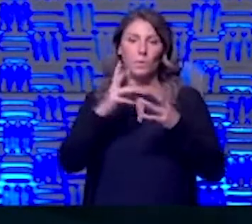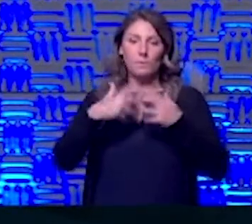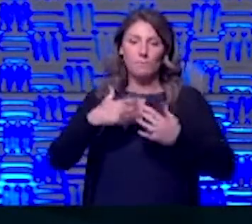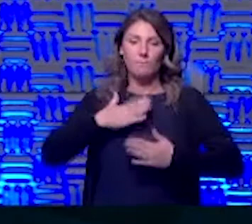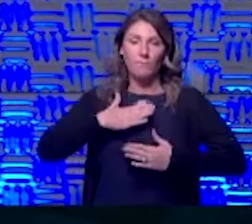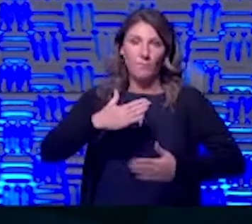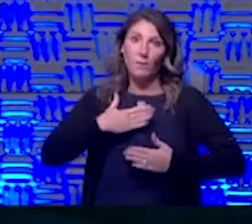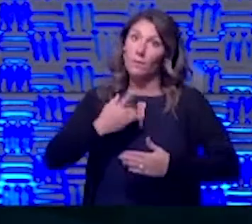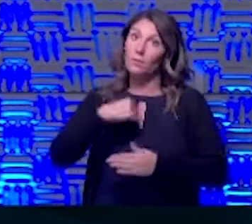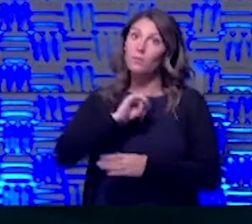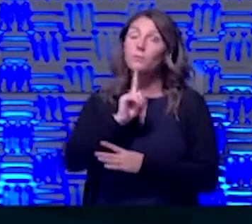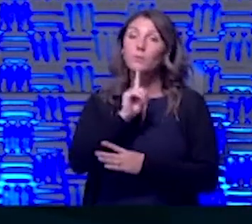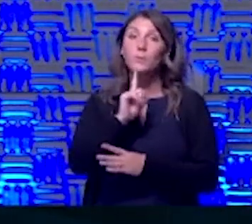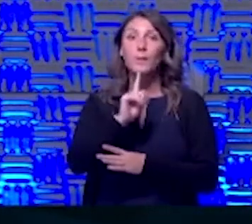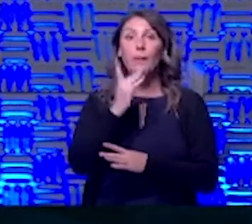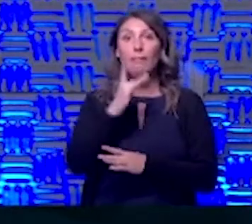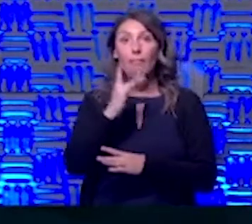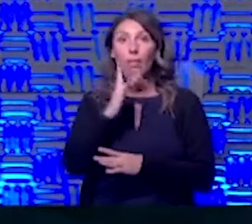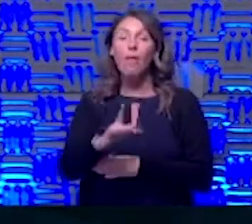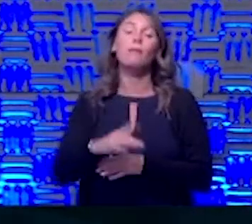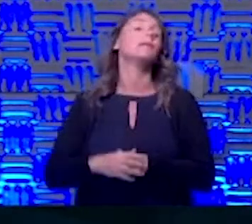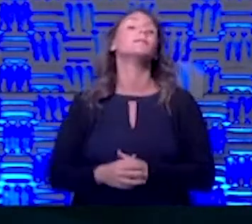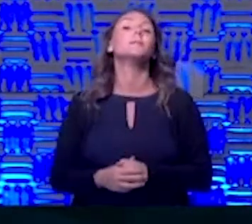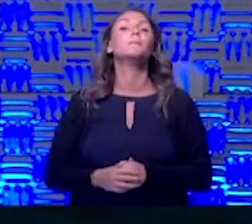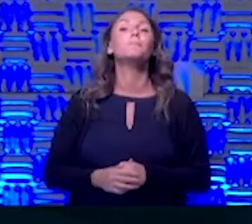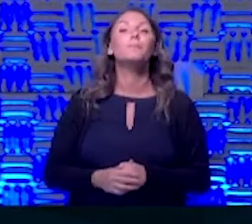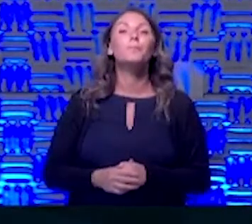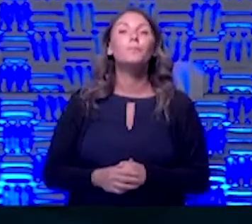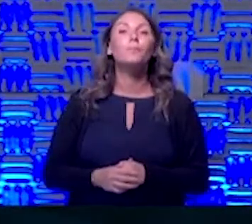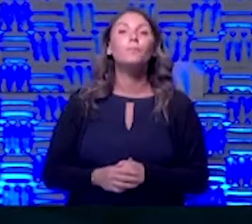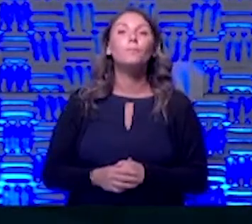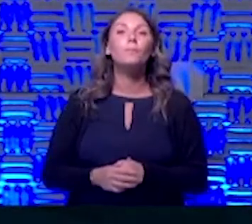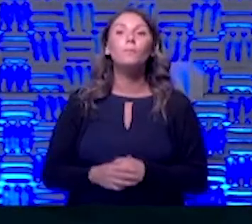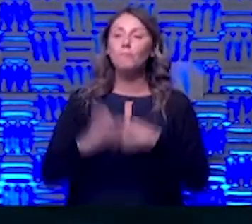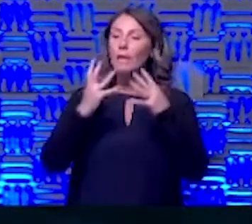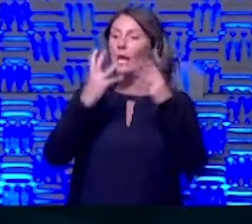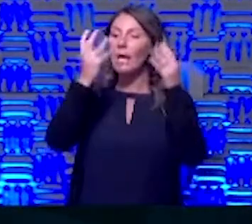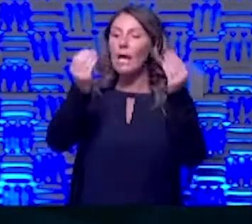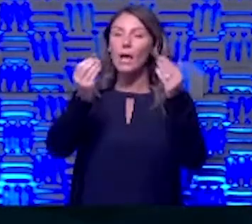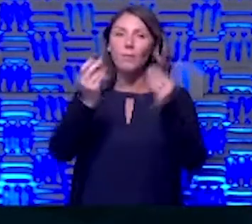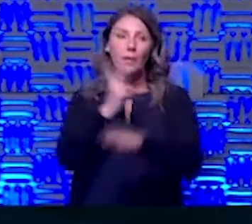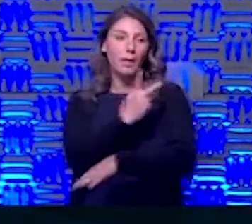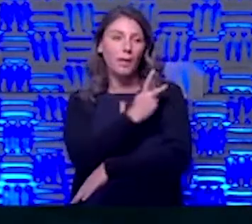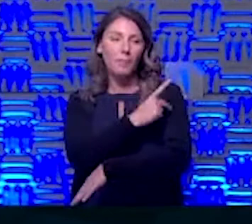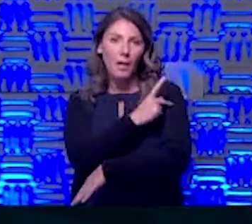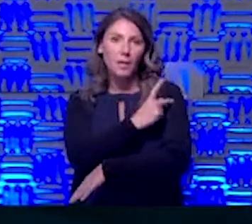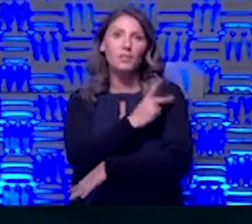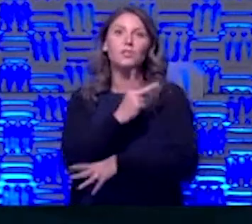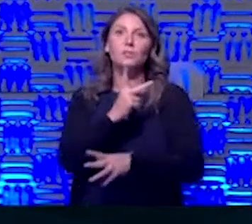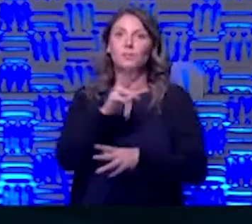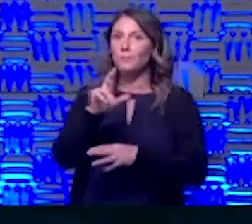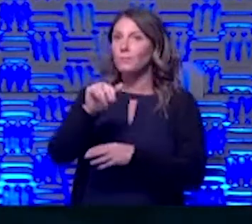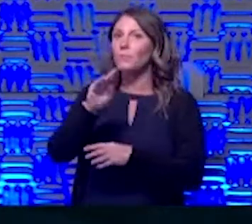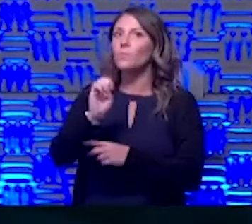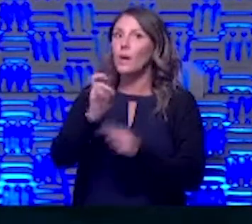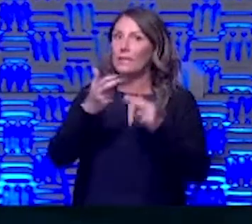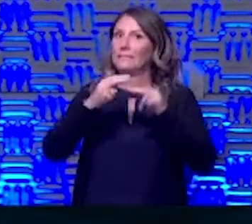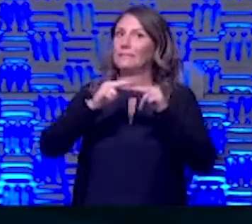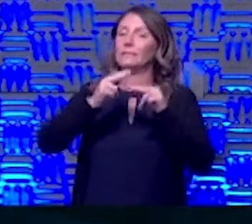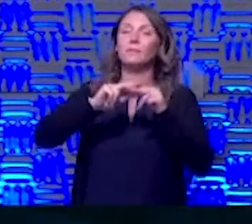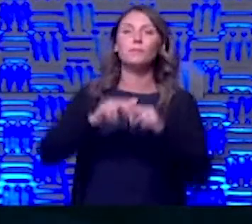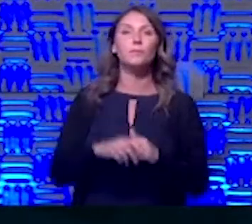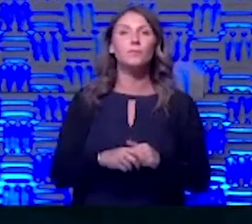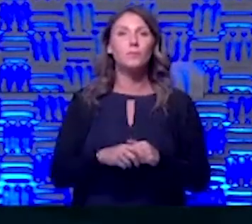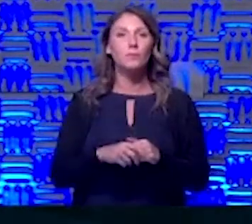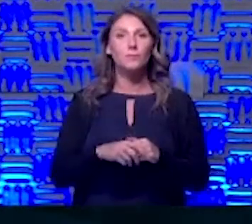fortunate with that. Our outpatient positivity rate has gone up, however. And again, just I think